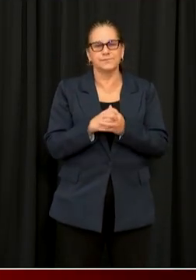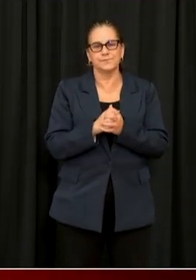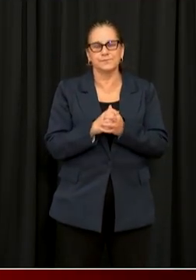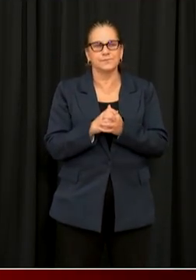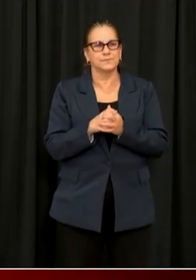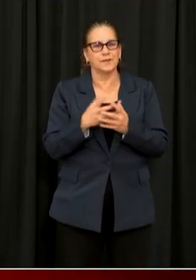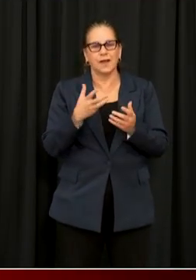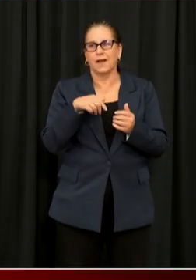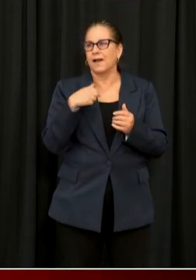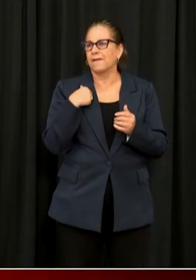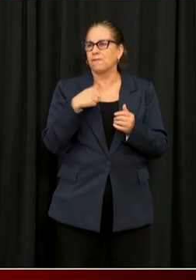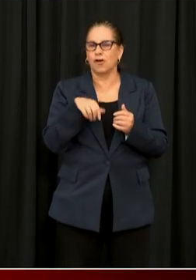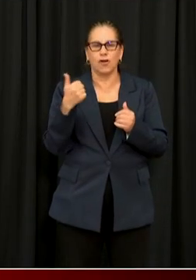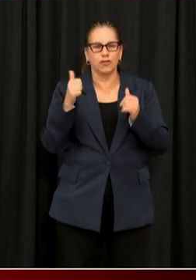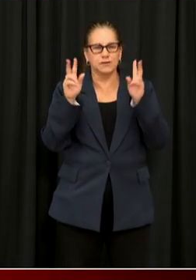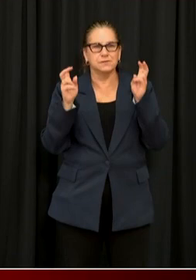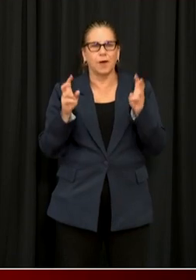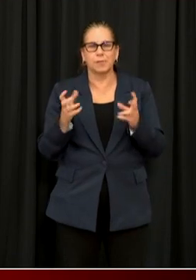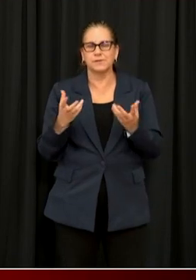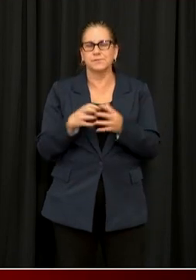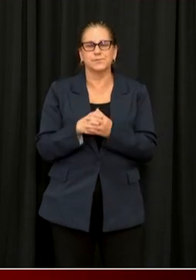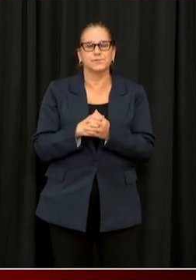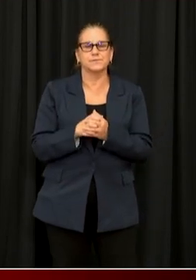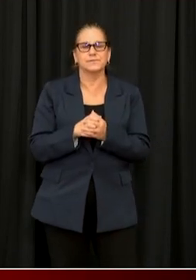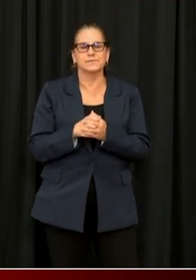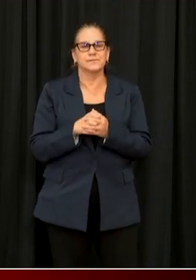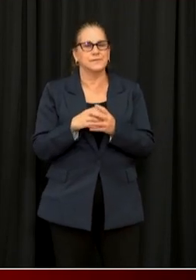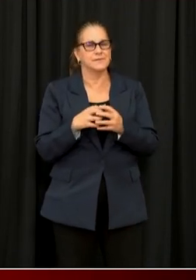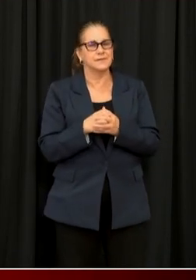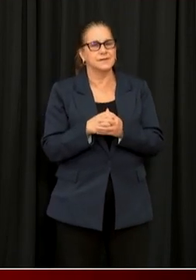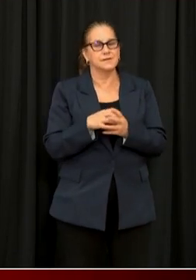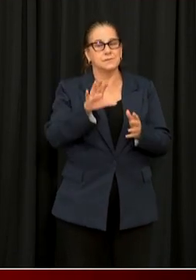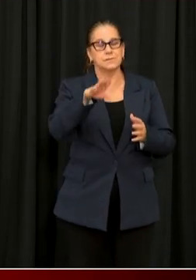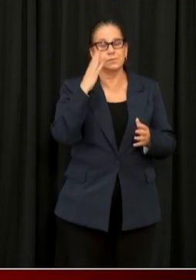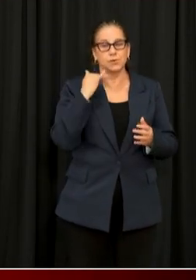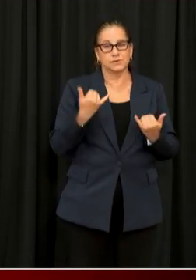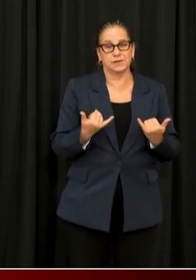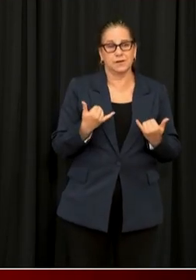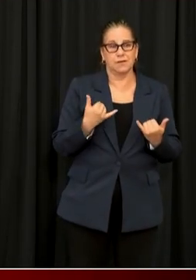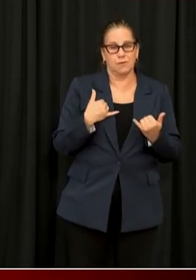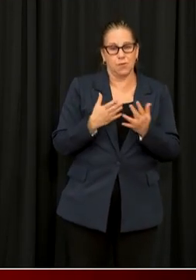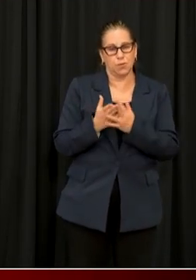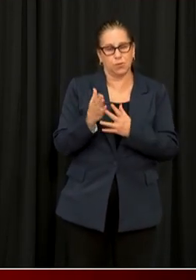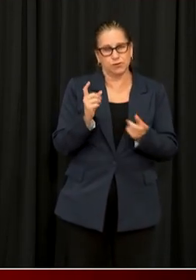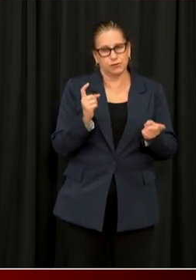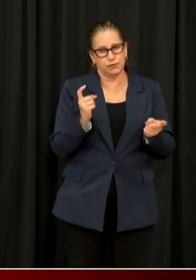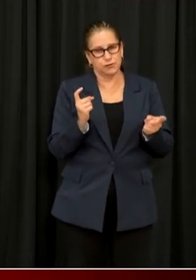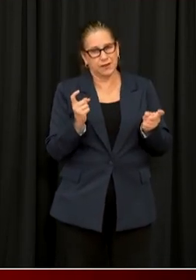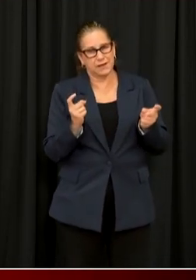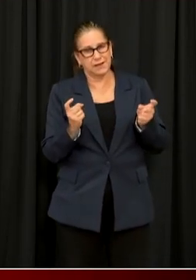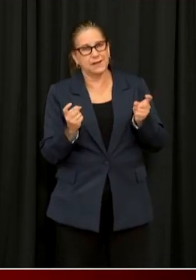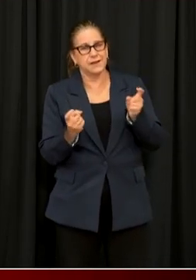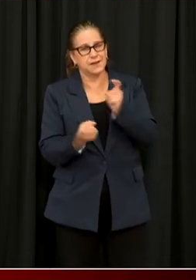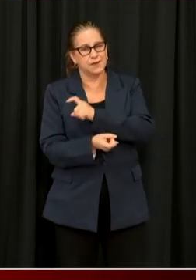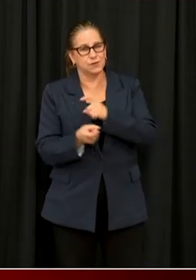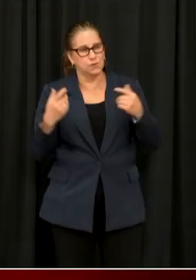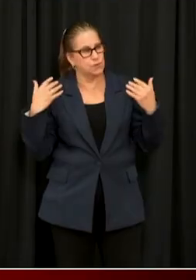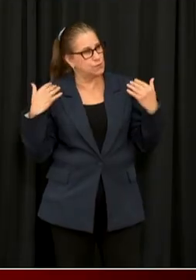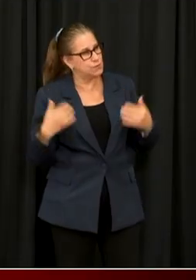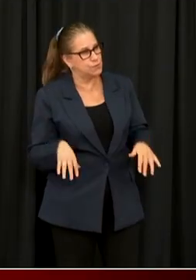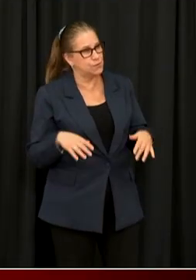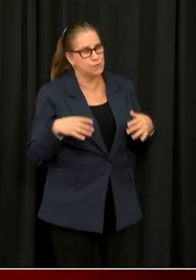more substantive in their changes. We also encourage them to